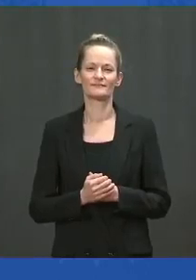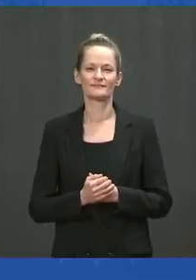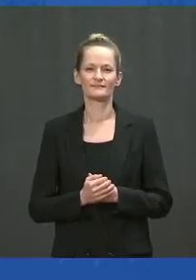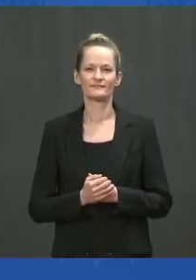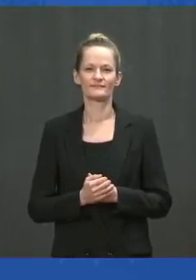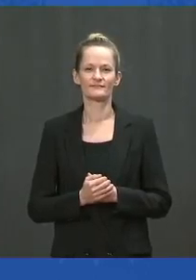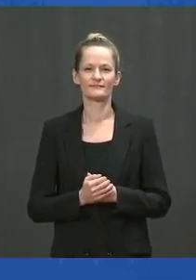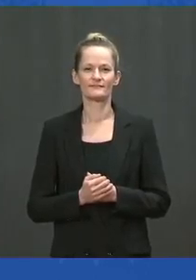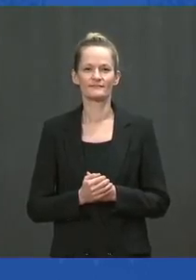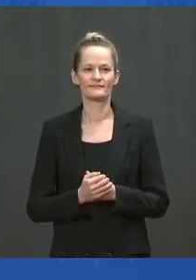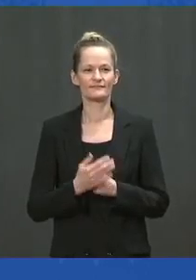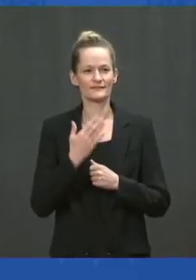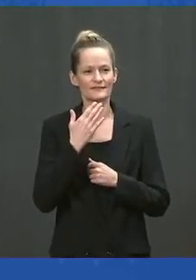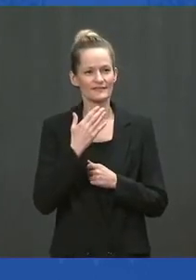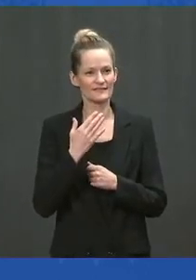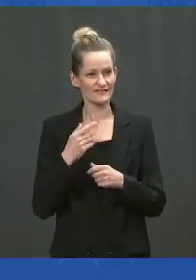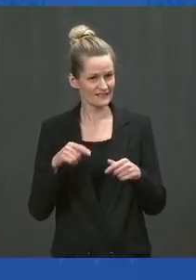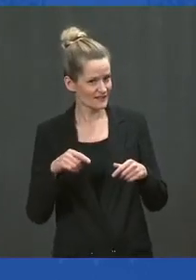What a good morning.